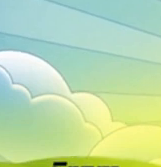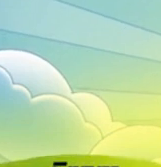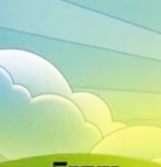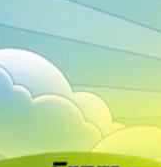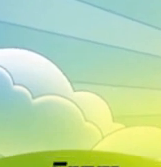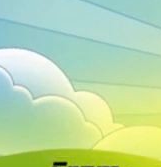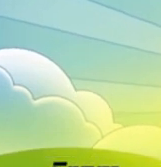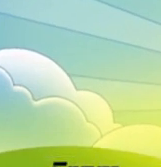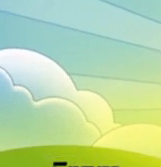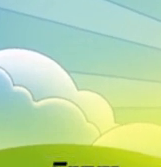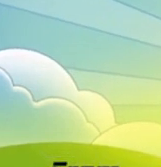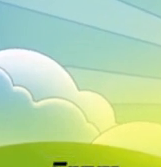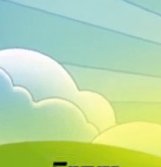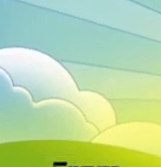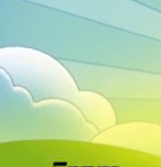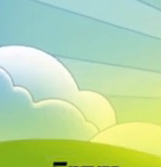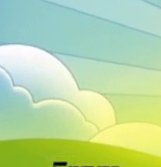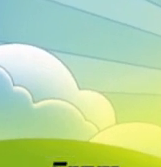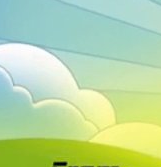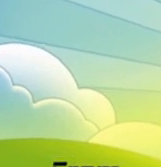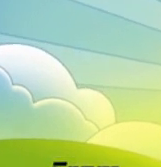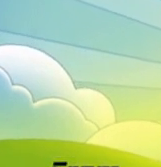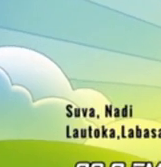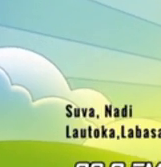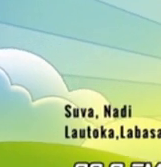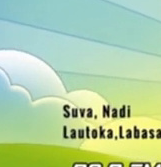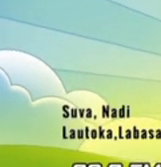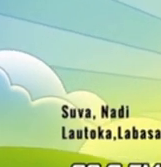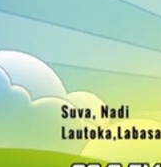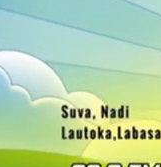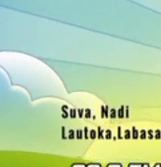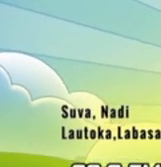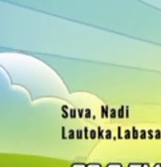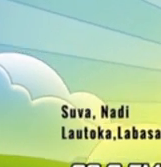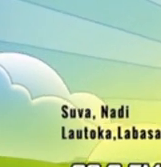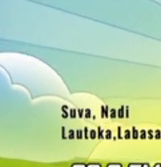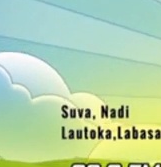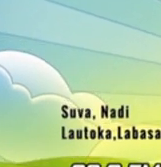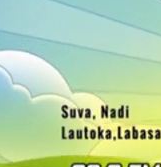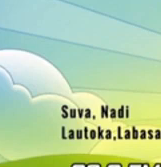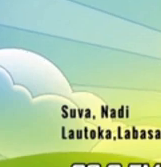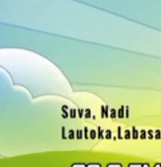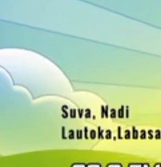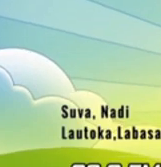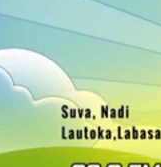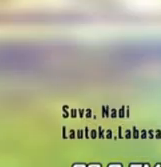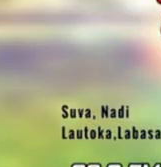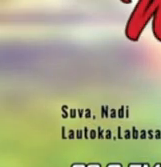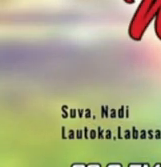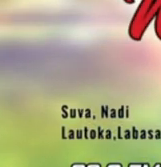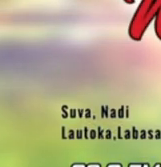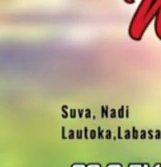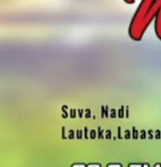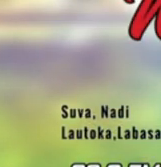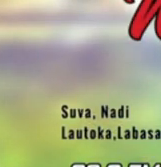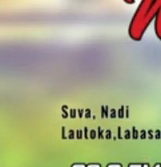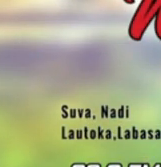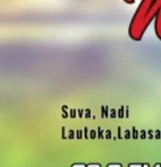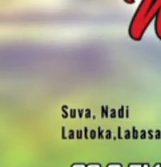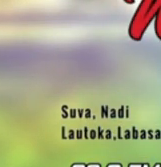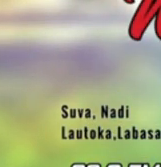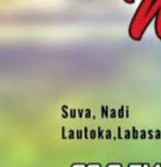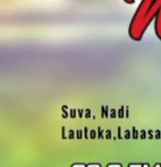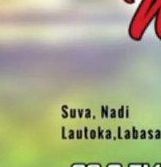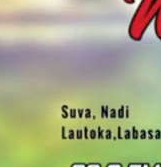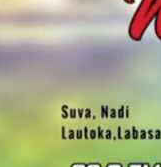kena makarombuka. Ni waitini kalima na miniti meona kina tini na kaloko. Ena Radio Fiji 1 na ndomo ibiti.